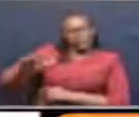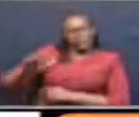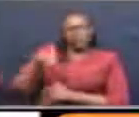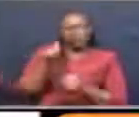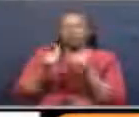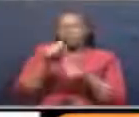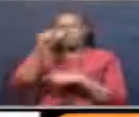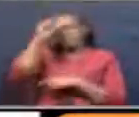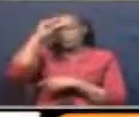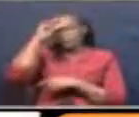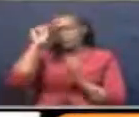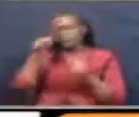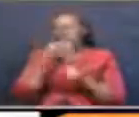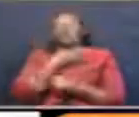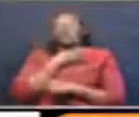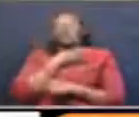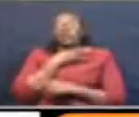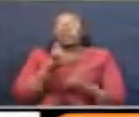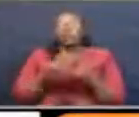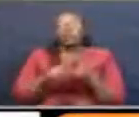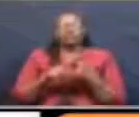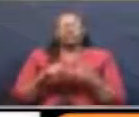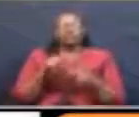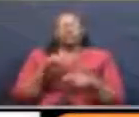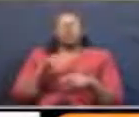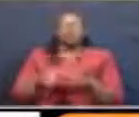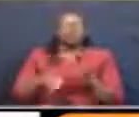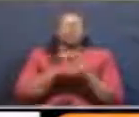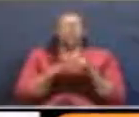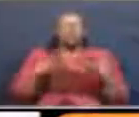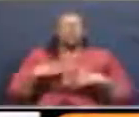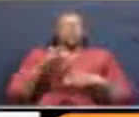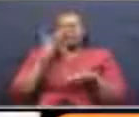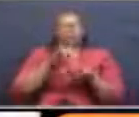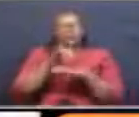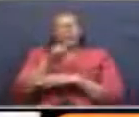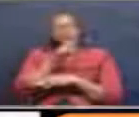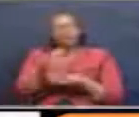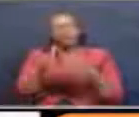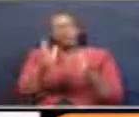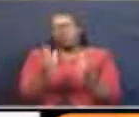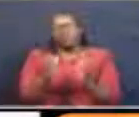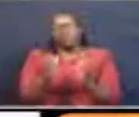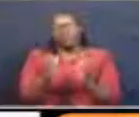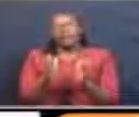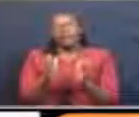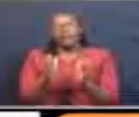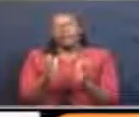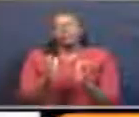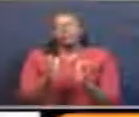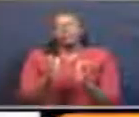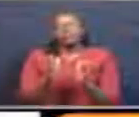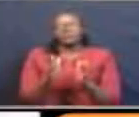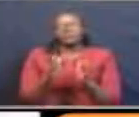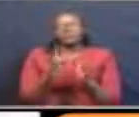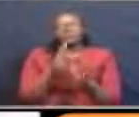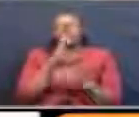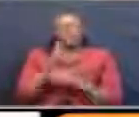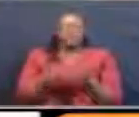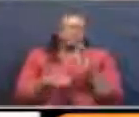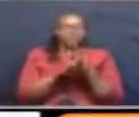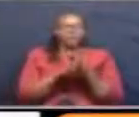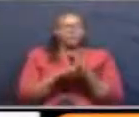it. Which government would like to get their people affected wrongfully, to be affected,